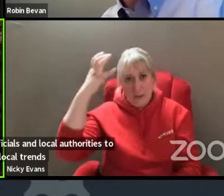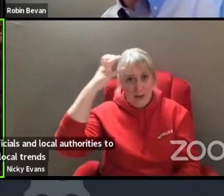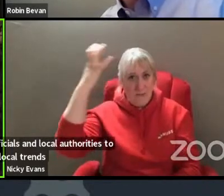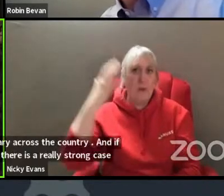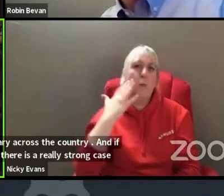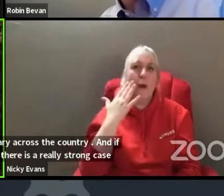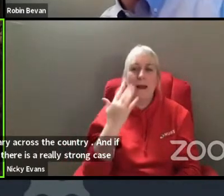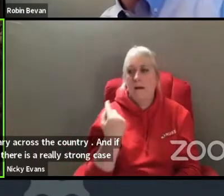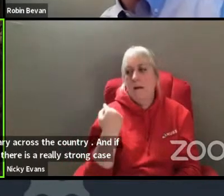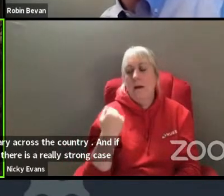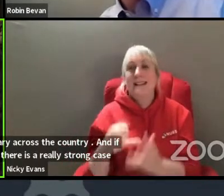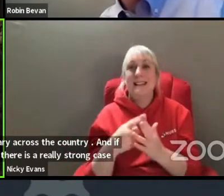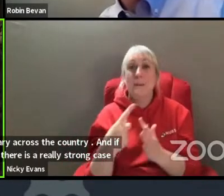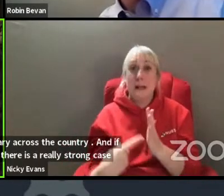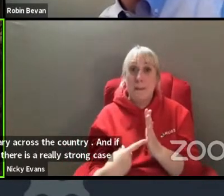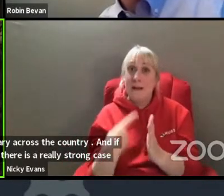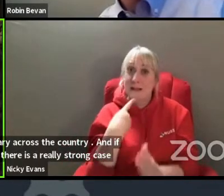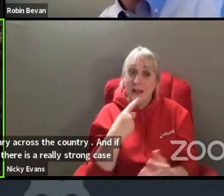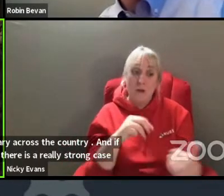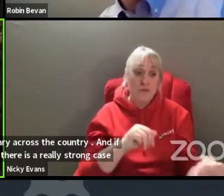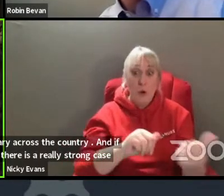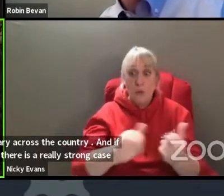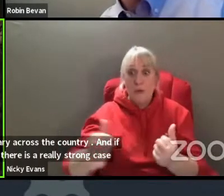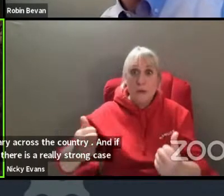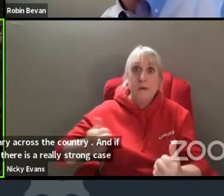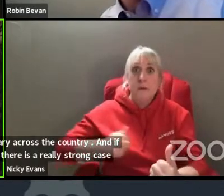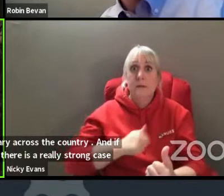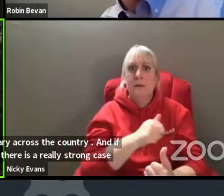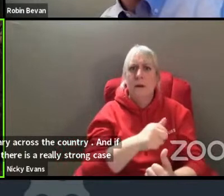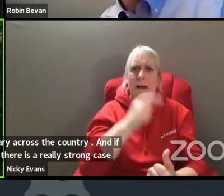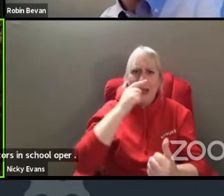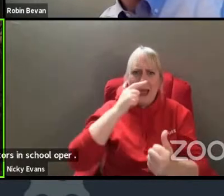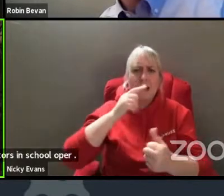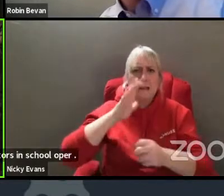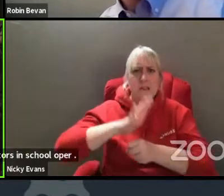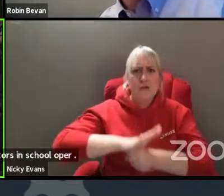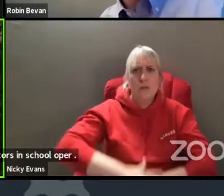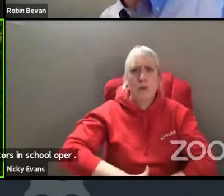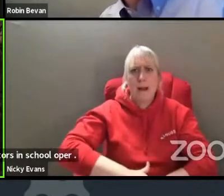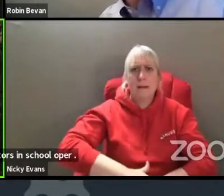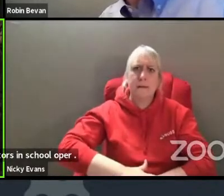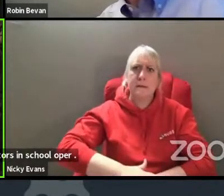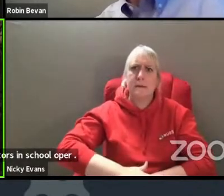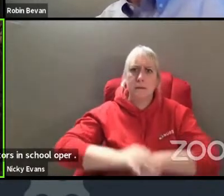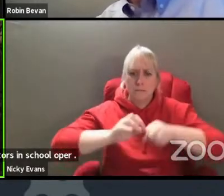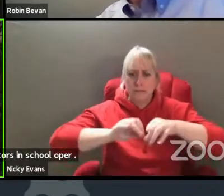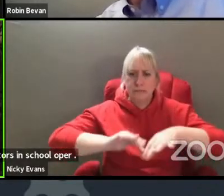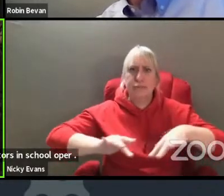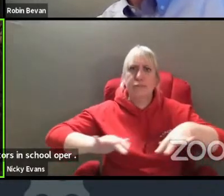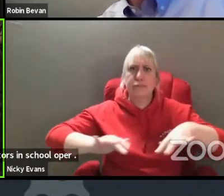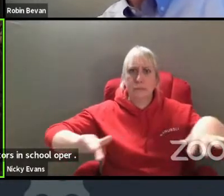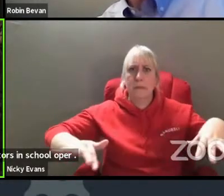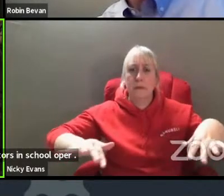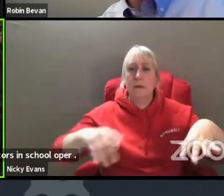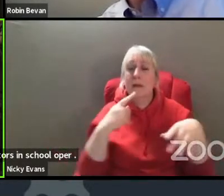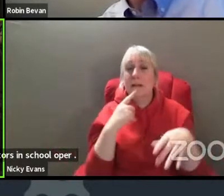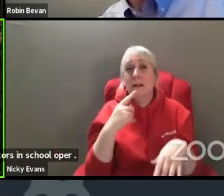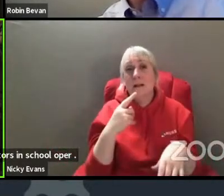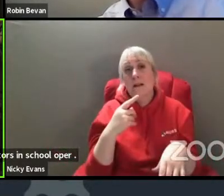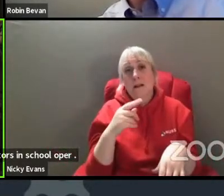September that rota operation can have the same effect on suppressing the growth of the virus as closing the whole of